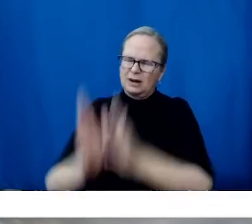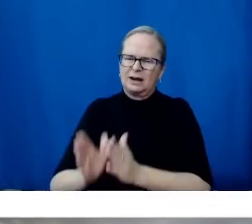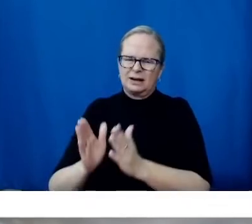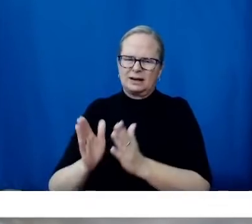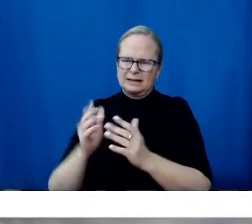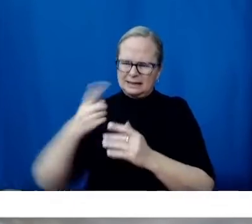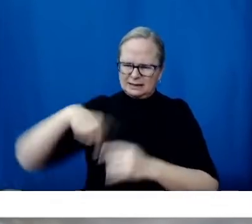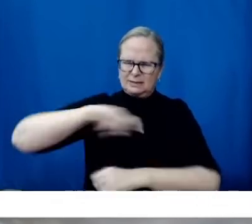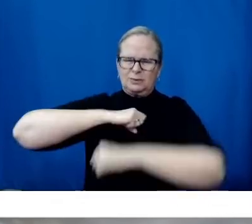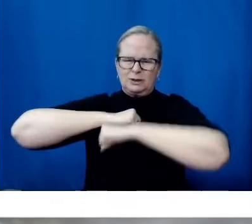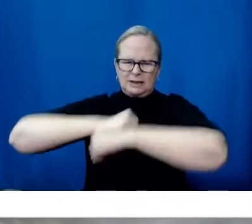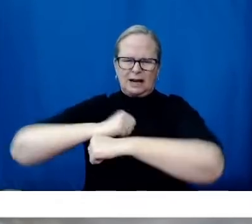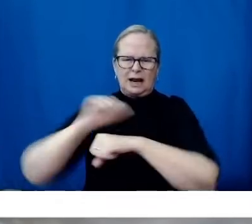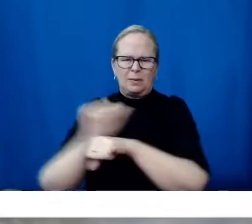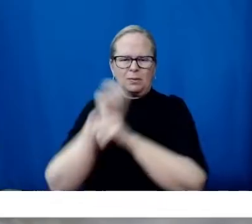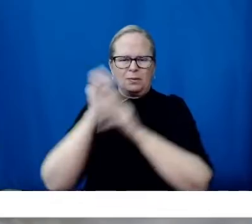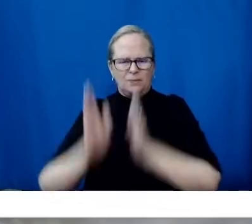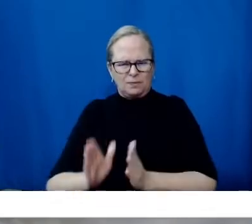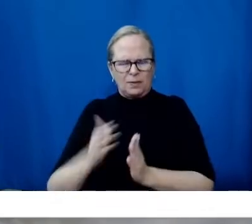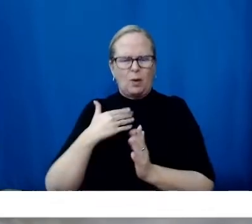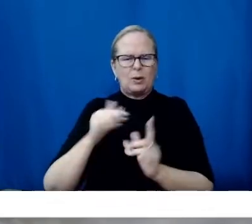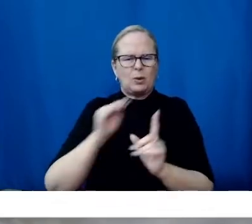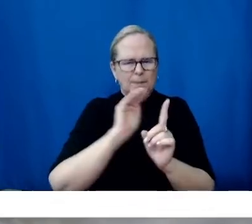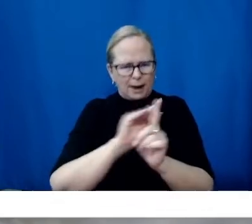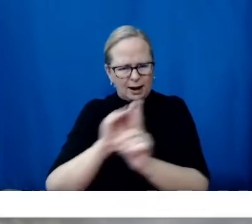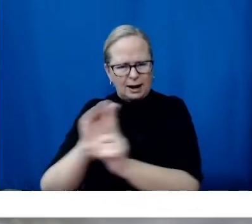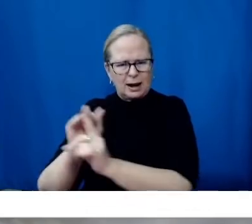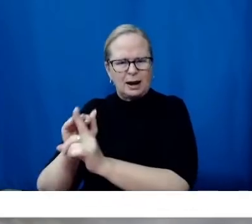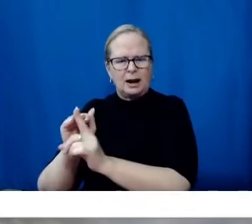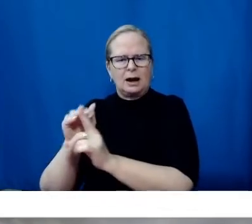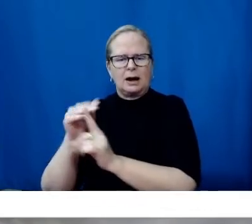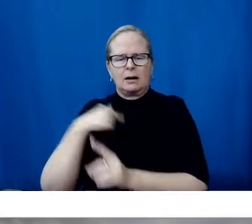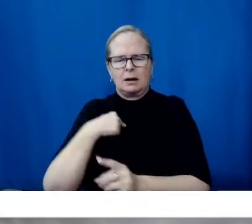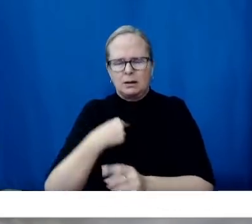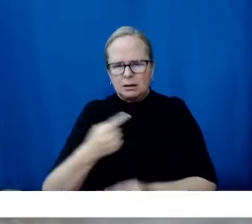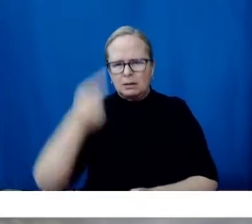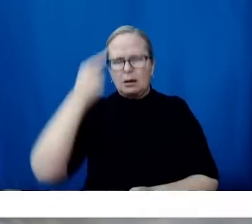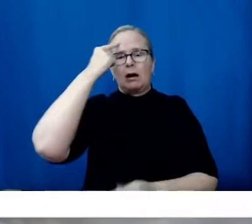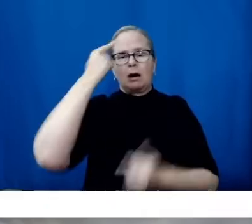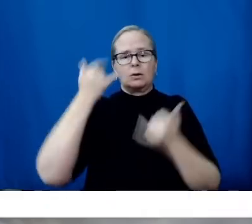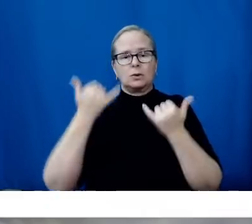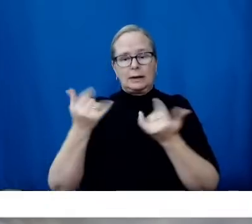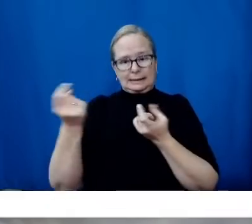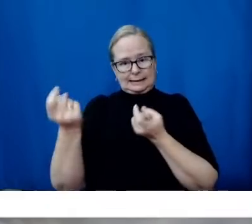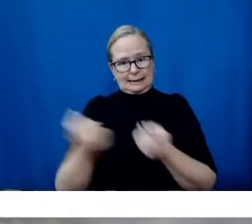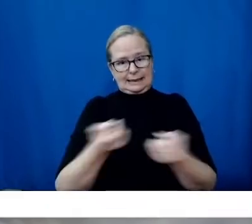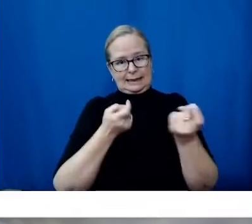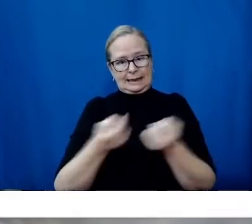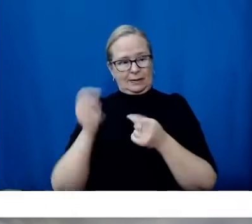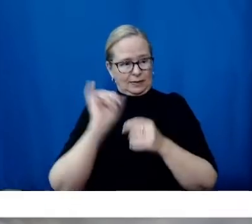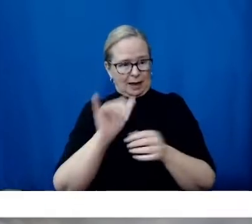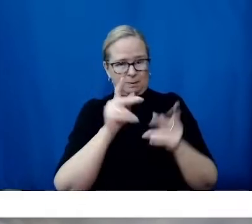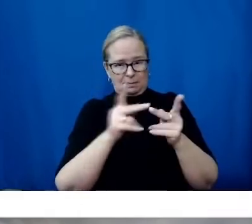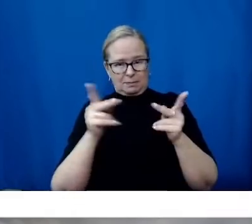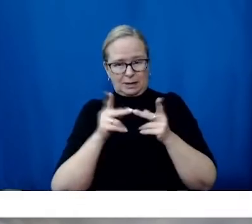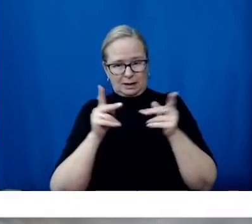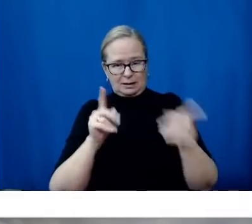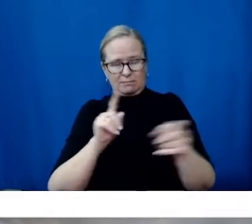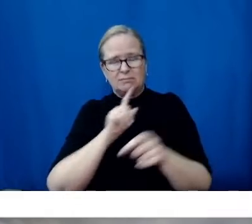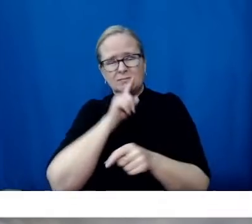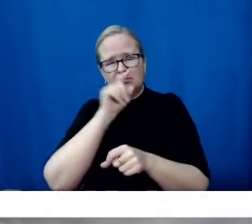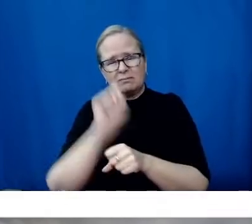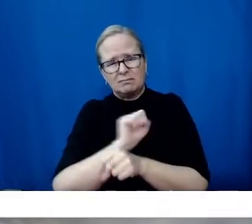people, and was reminded today while I was off on my skate, that this place